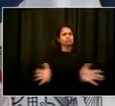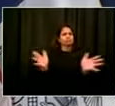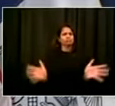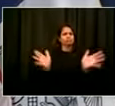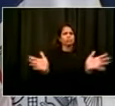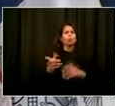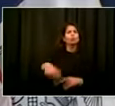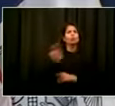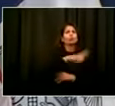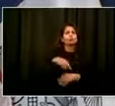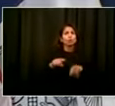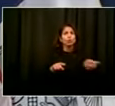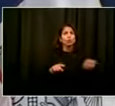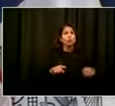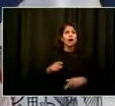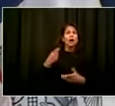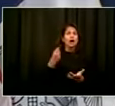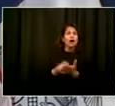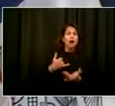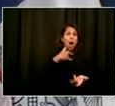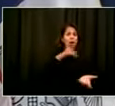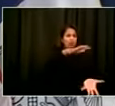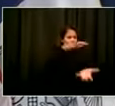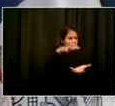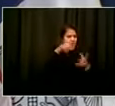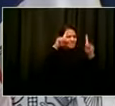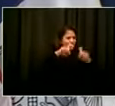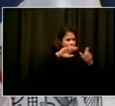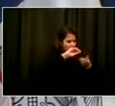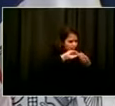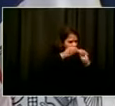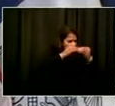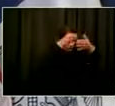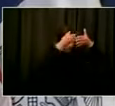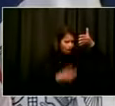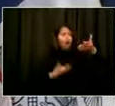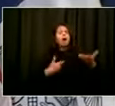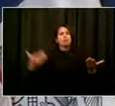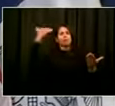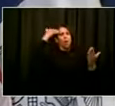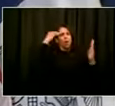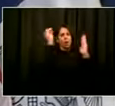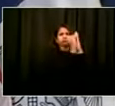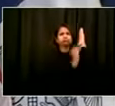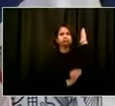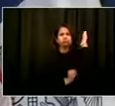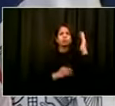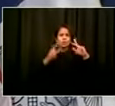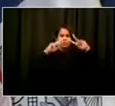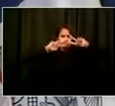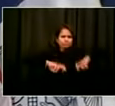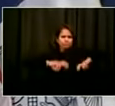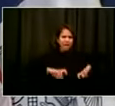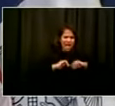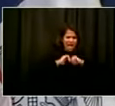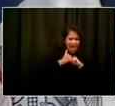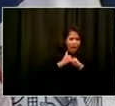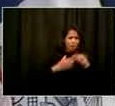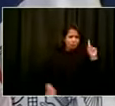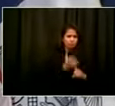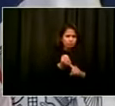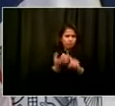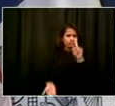people how important it is to just not doubt or question the testing process, but go out there and participate. It's very fair for New